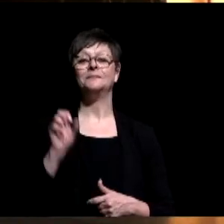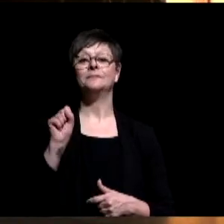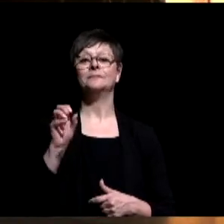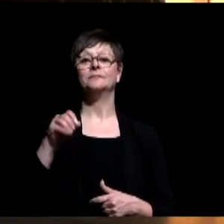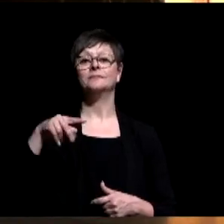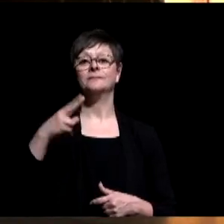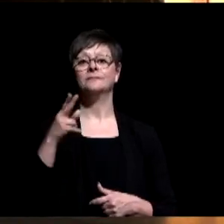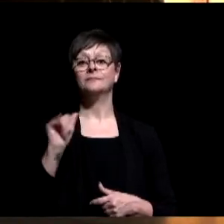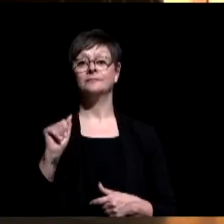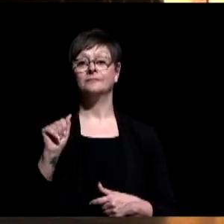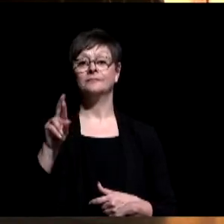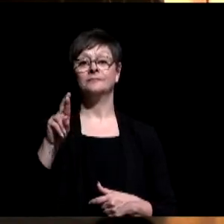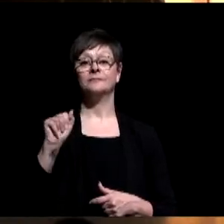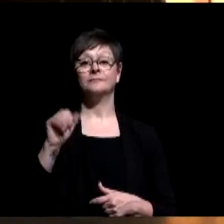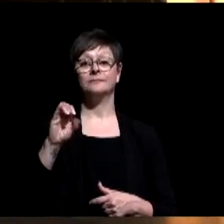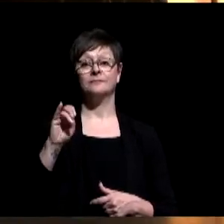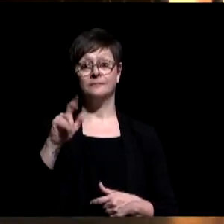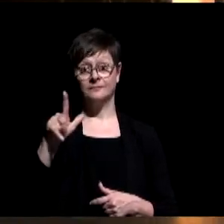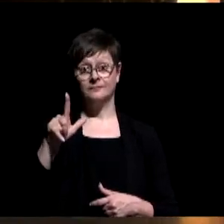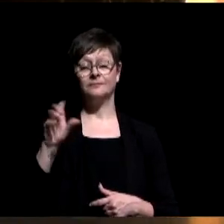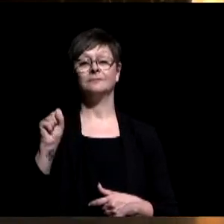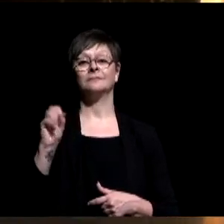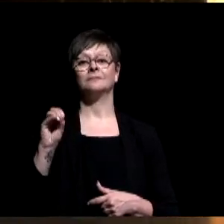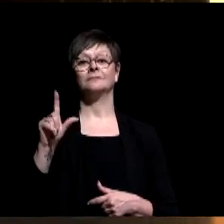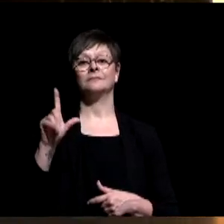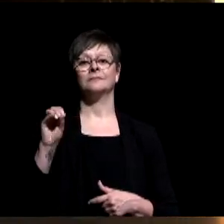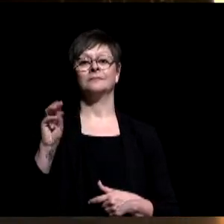Sophia Rachel Solomon.